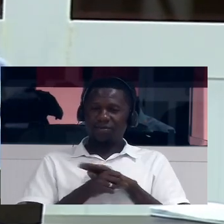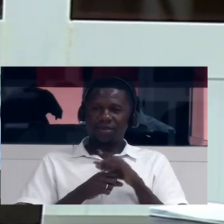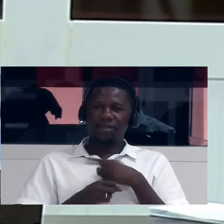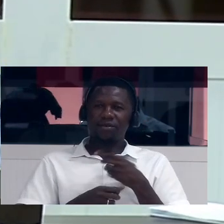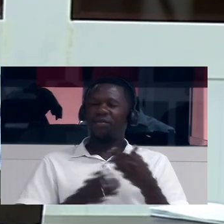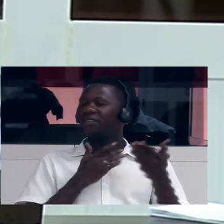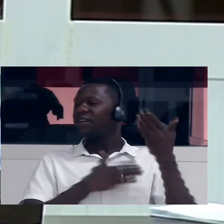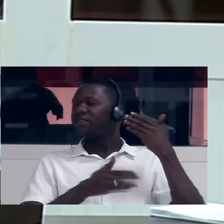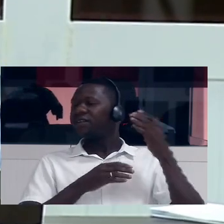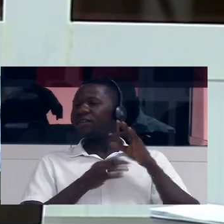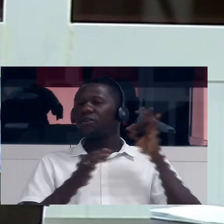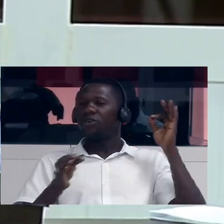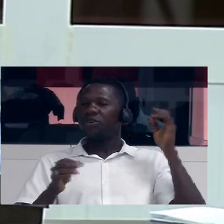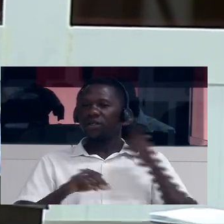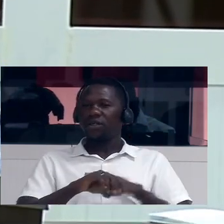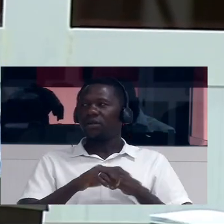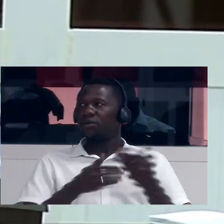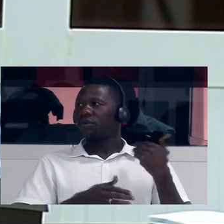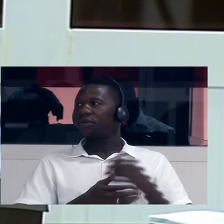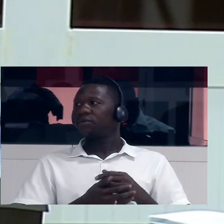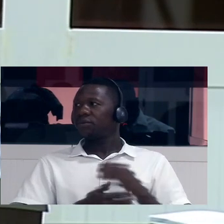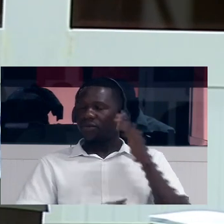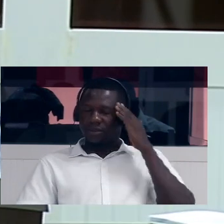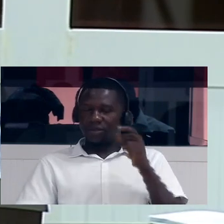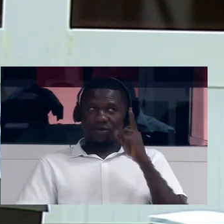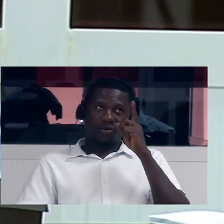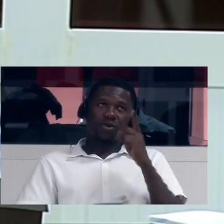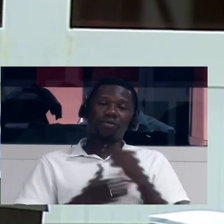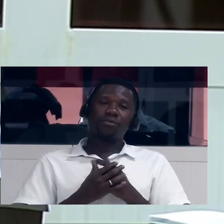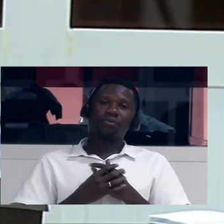have been a very long time ago. Yeah, we thank God.